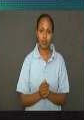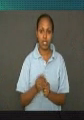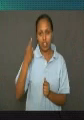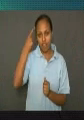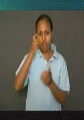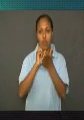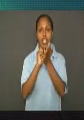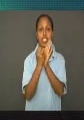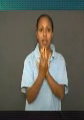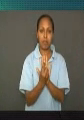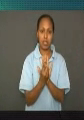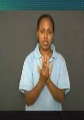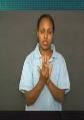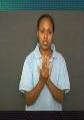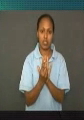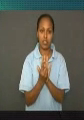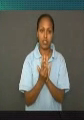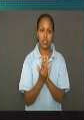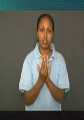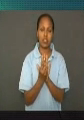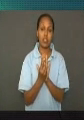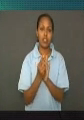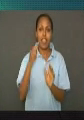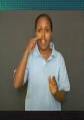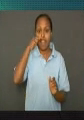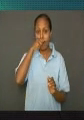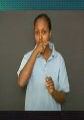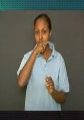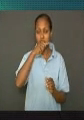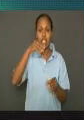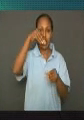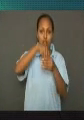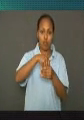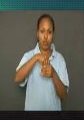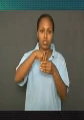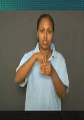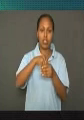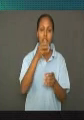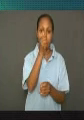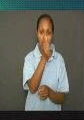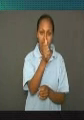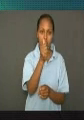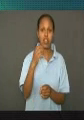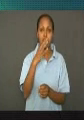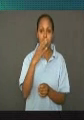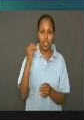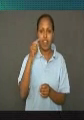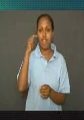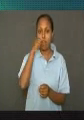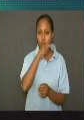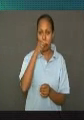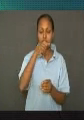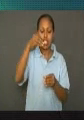For example, a false input of A and a